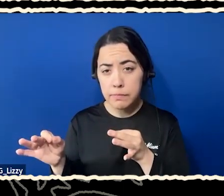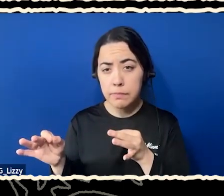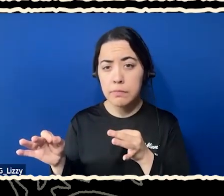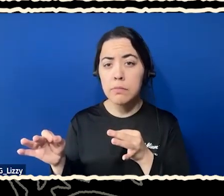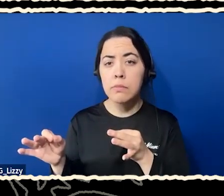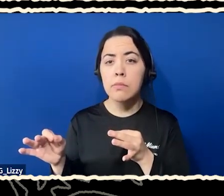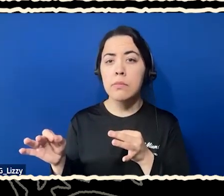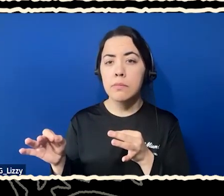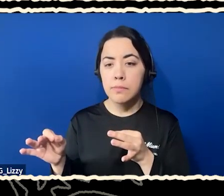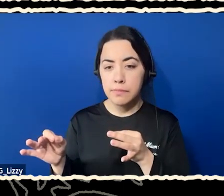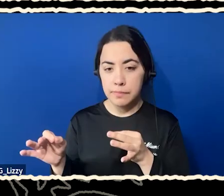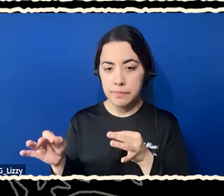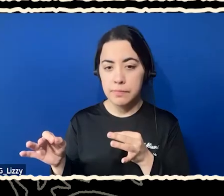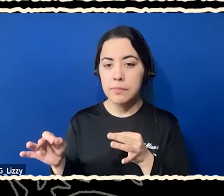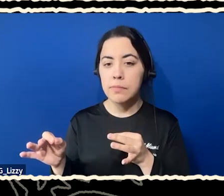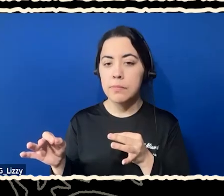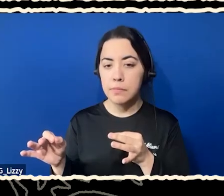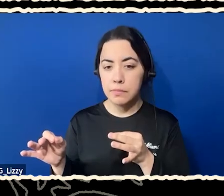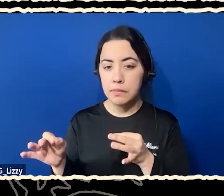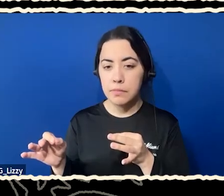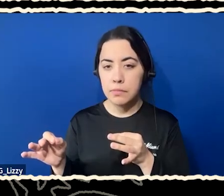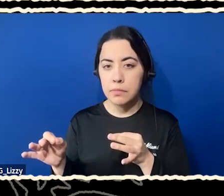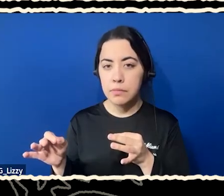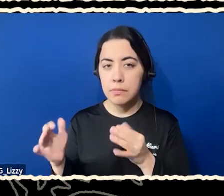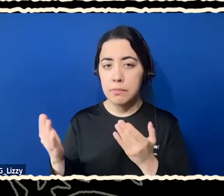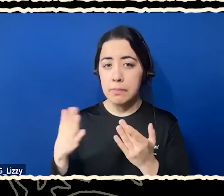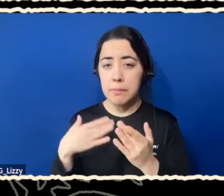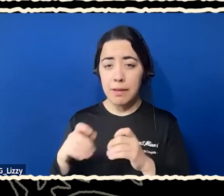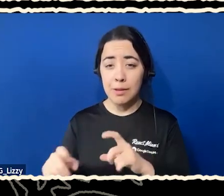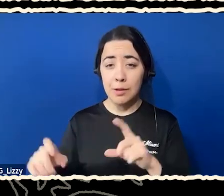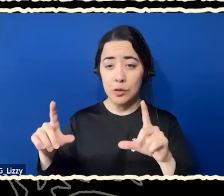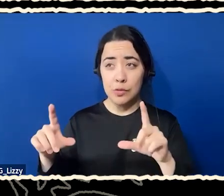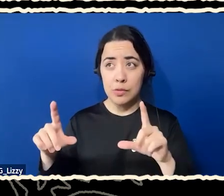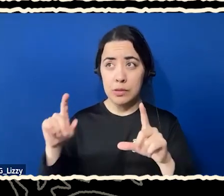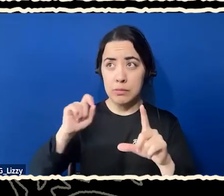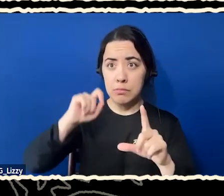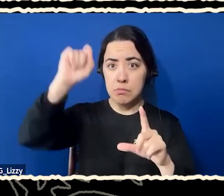screen mirroring. Maybe this one.